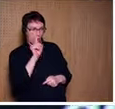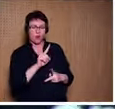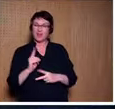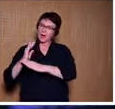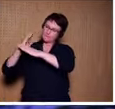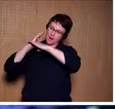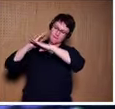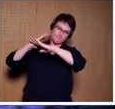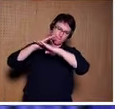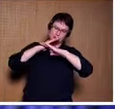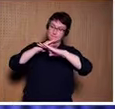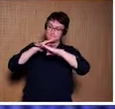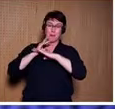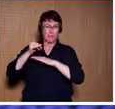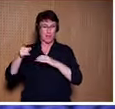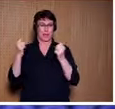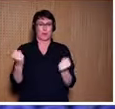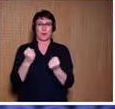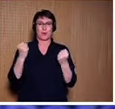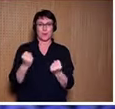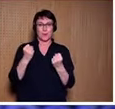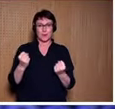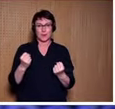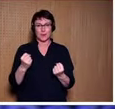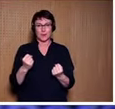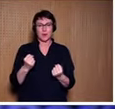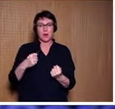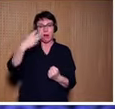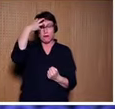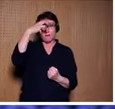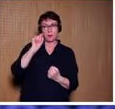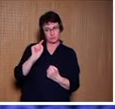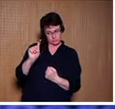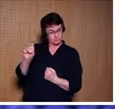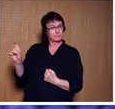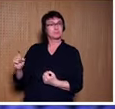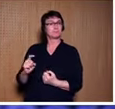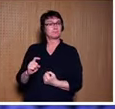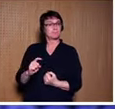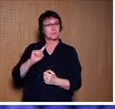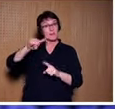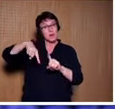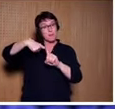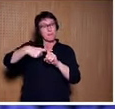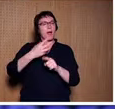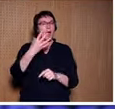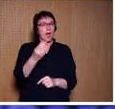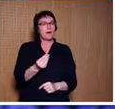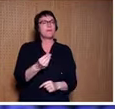multilateral governance arenas. And the other face is the